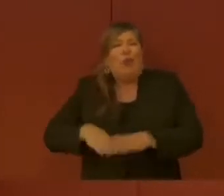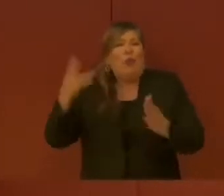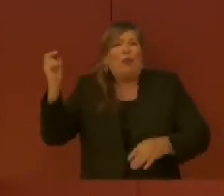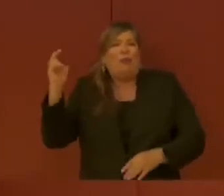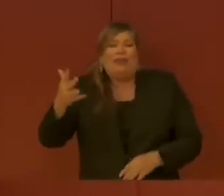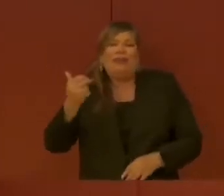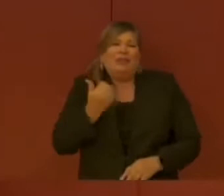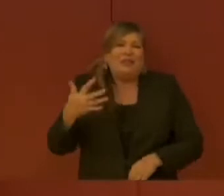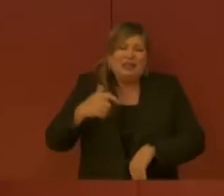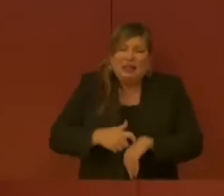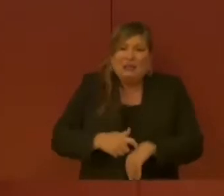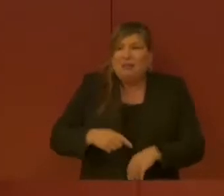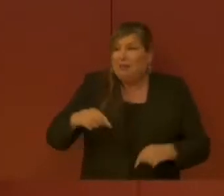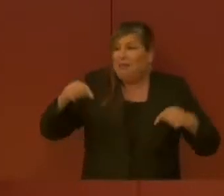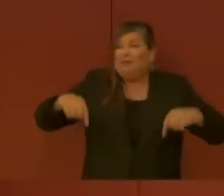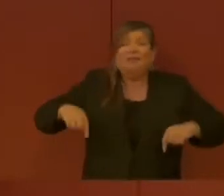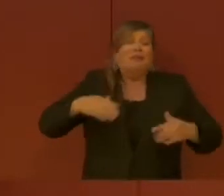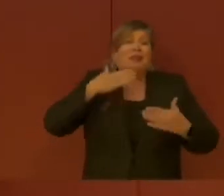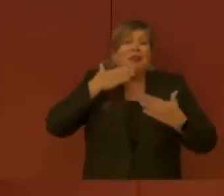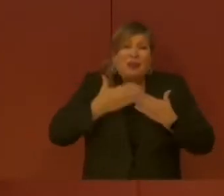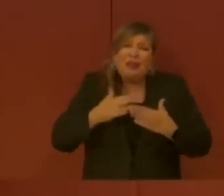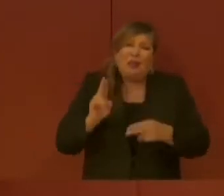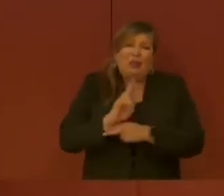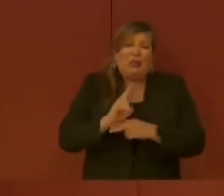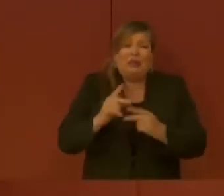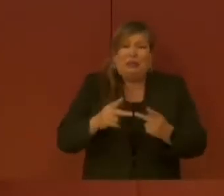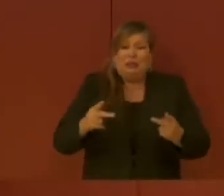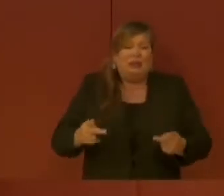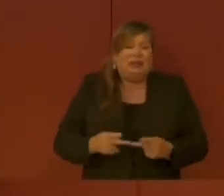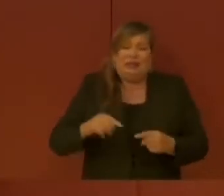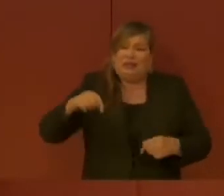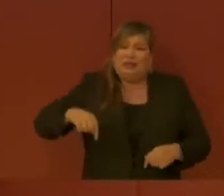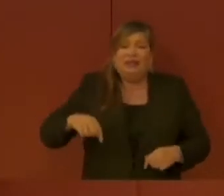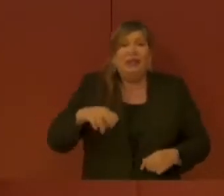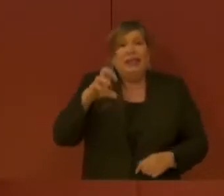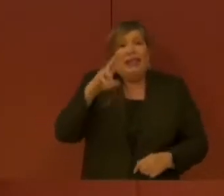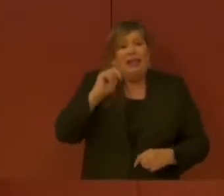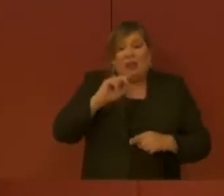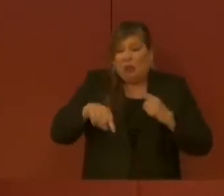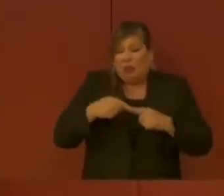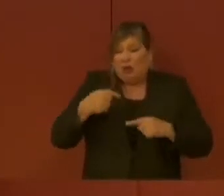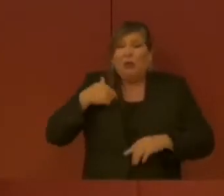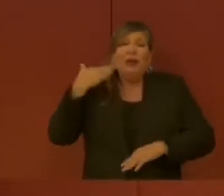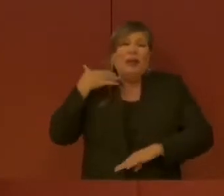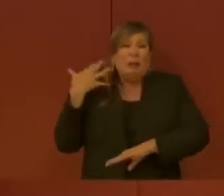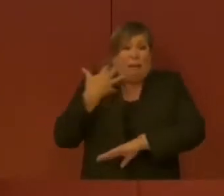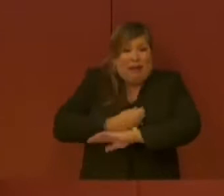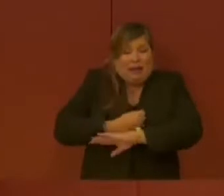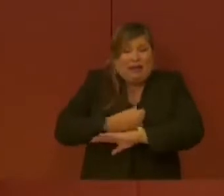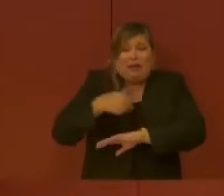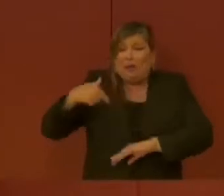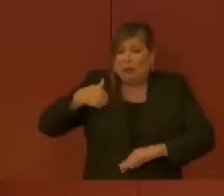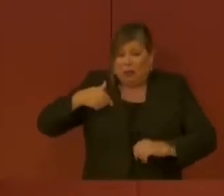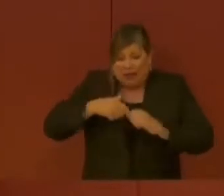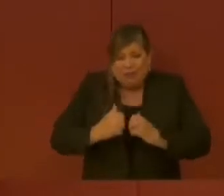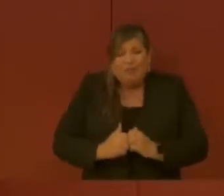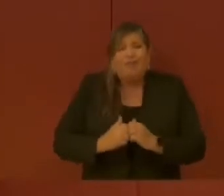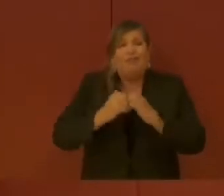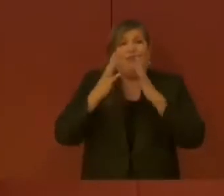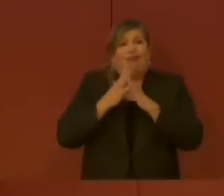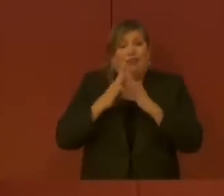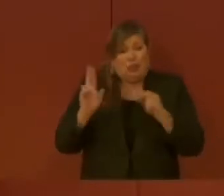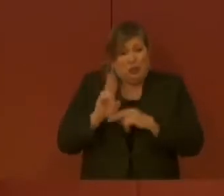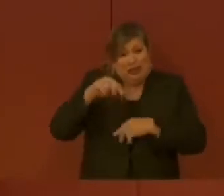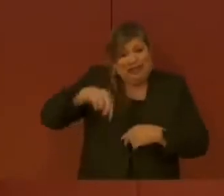This is such a well-used place. When we went into bankruptcy and this was standing, we used this as a library when we had to close